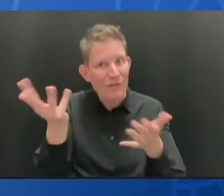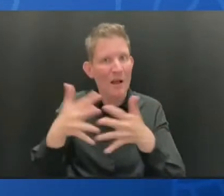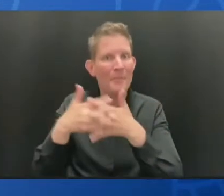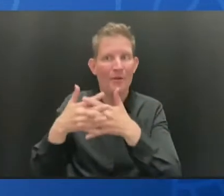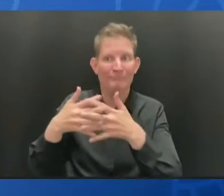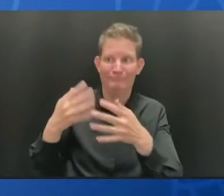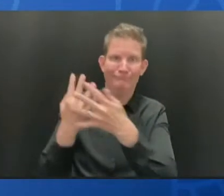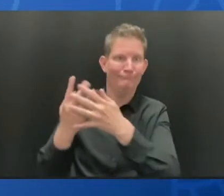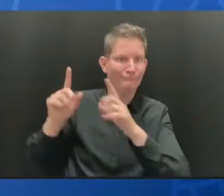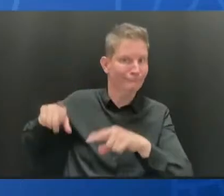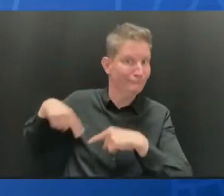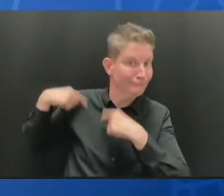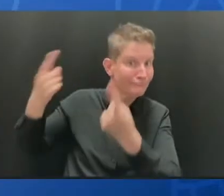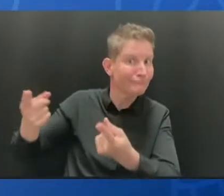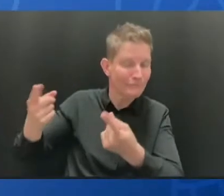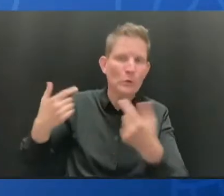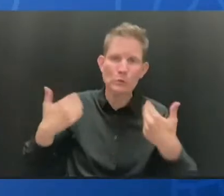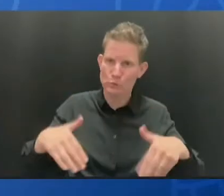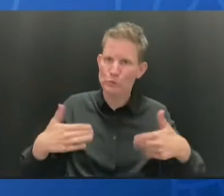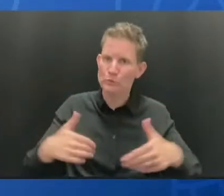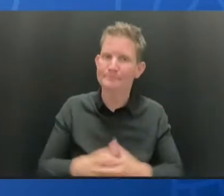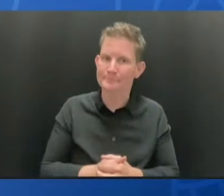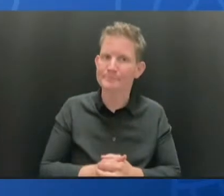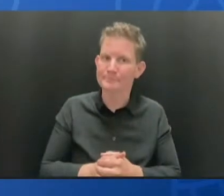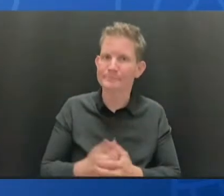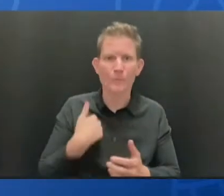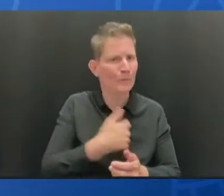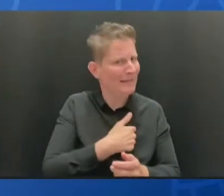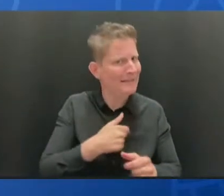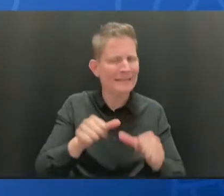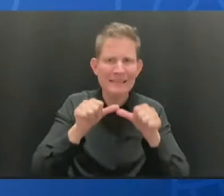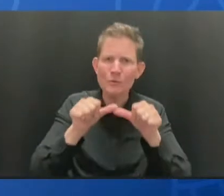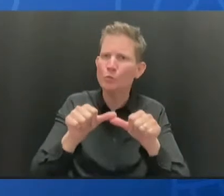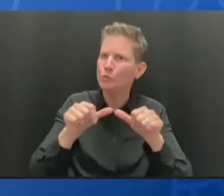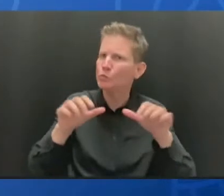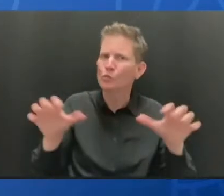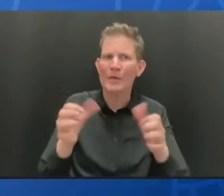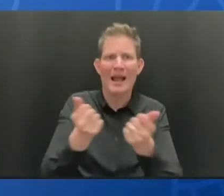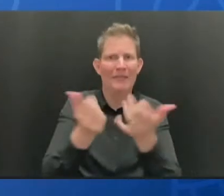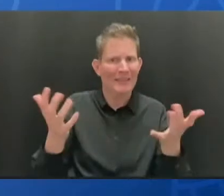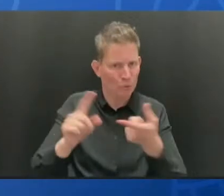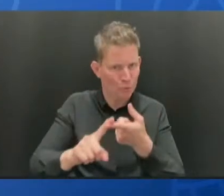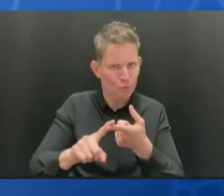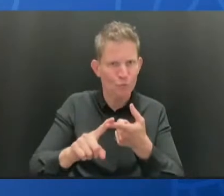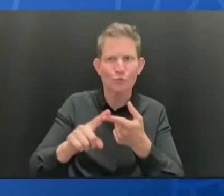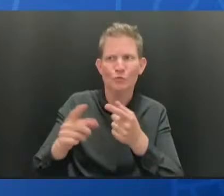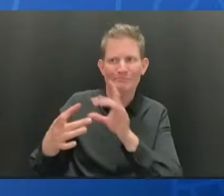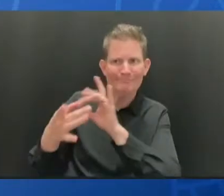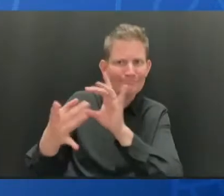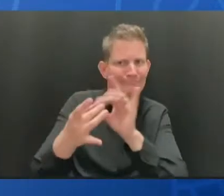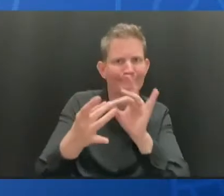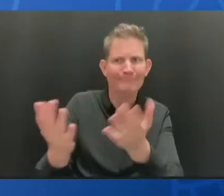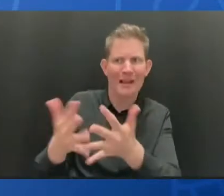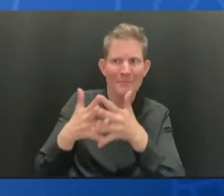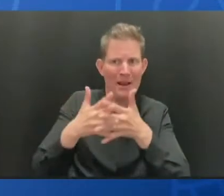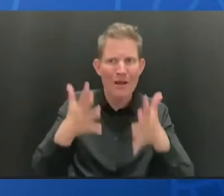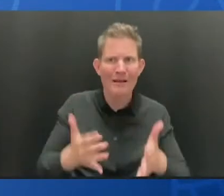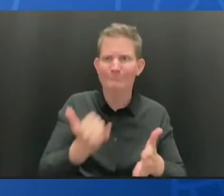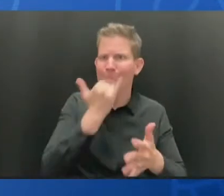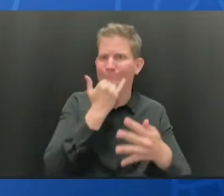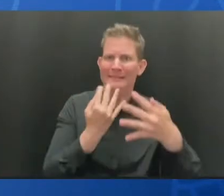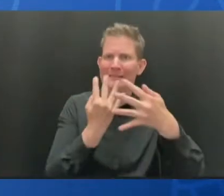everything we can to secure the freedom of the remaining Americans wrongfully detained in Venezuela. We need to ensure that no